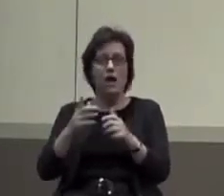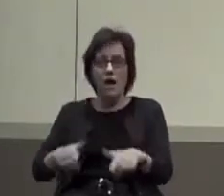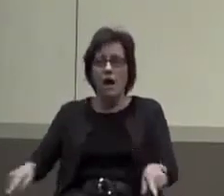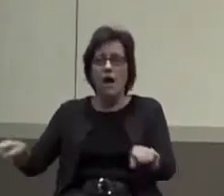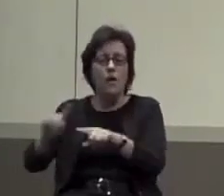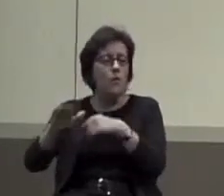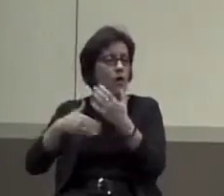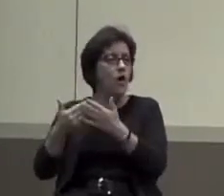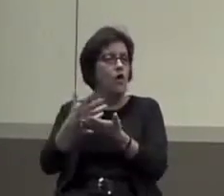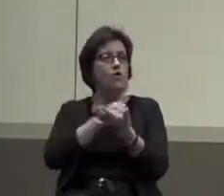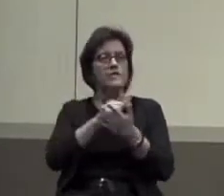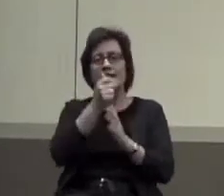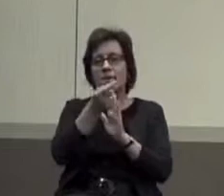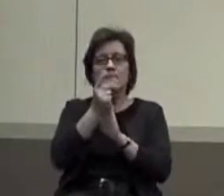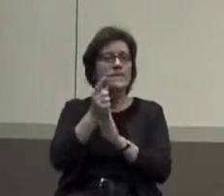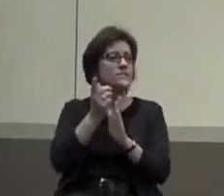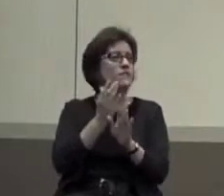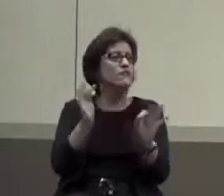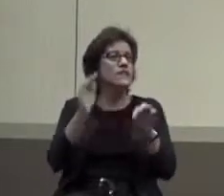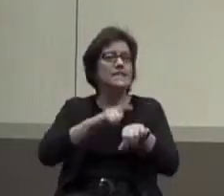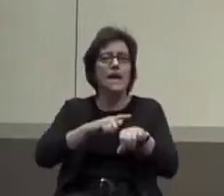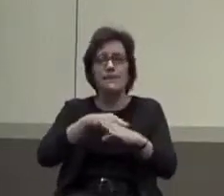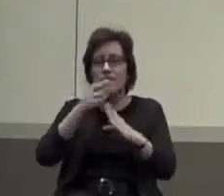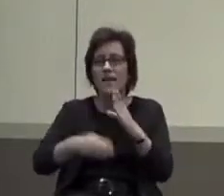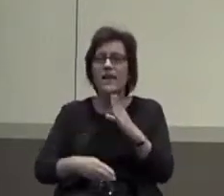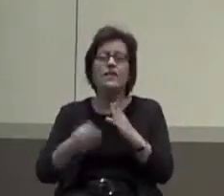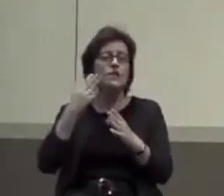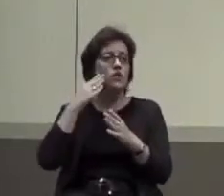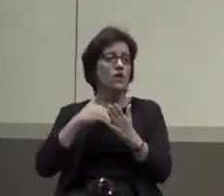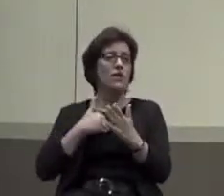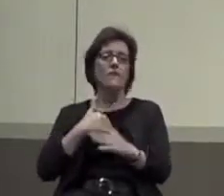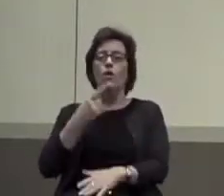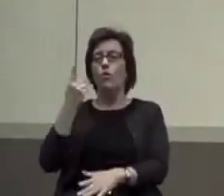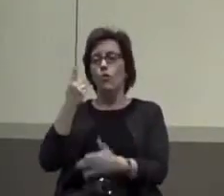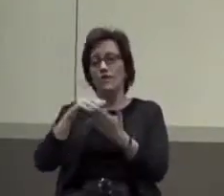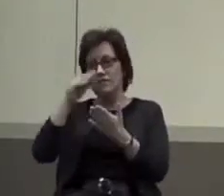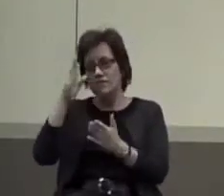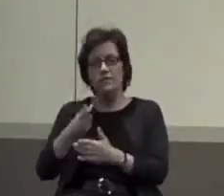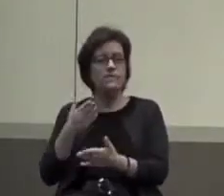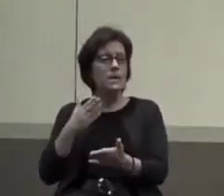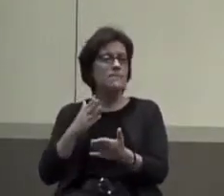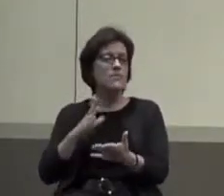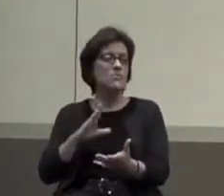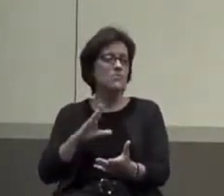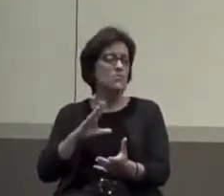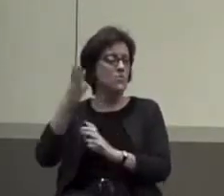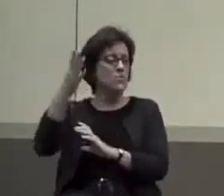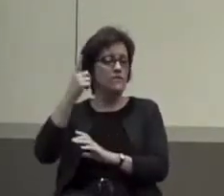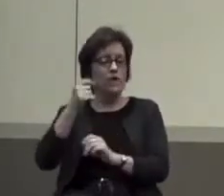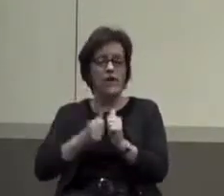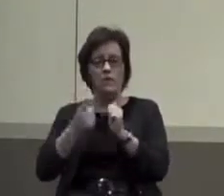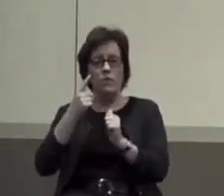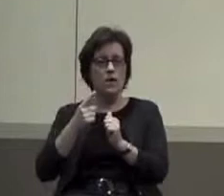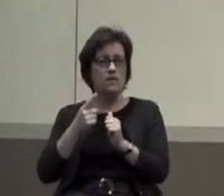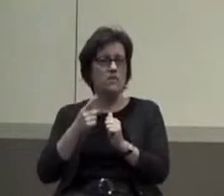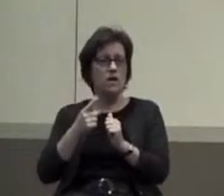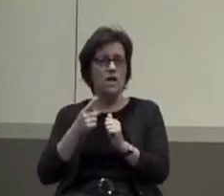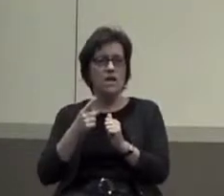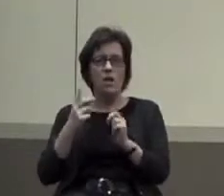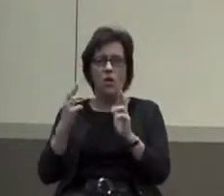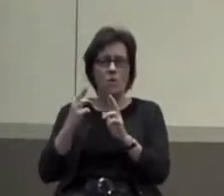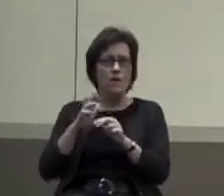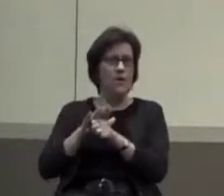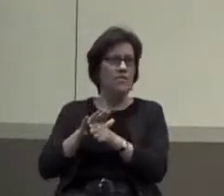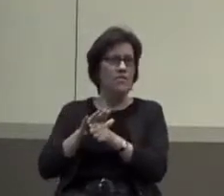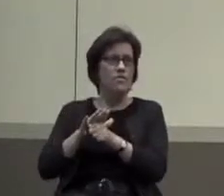end. And you know that you have that one student who might just wreck it for everybody, and so you kind of hope that the peer pressure will make that